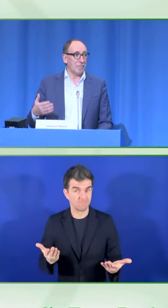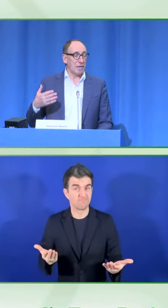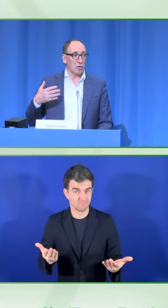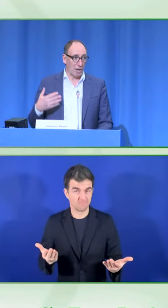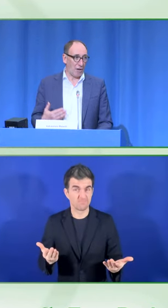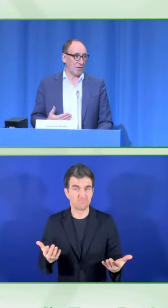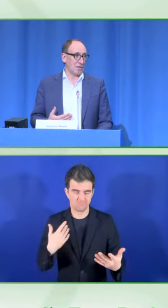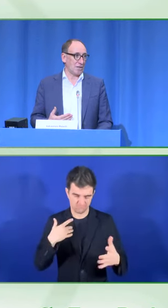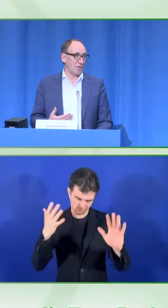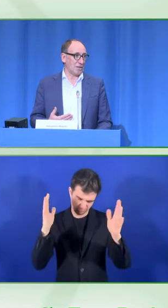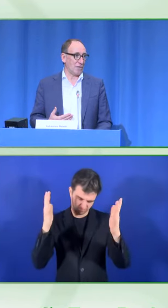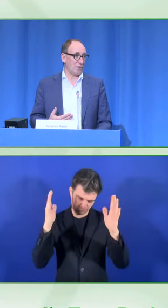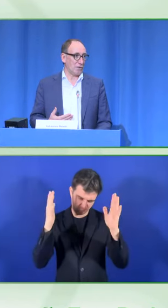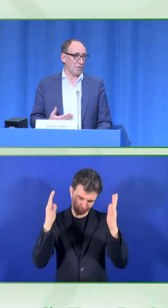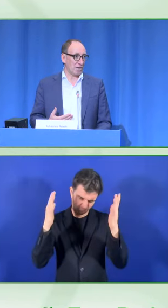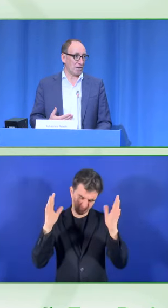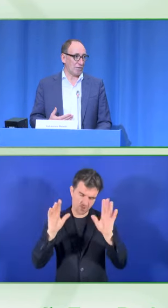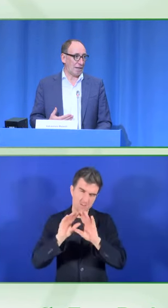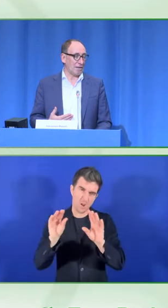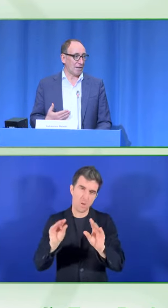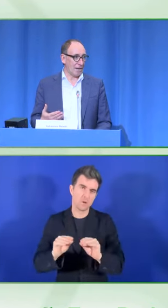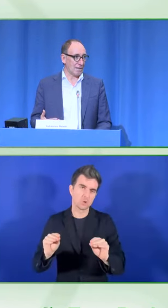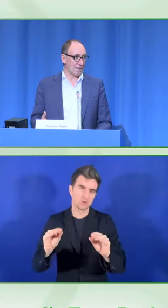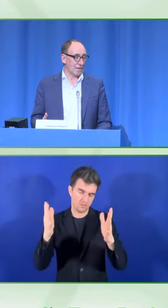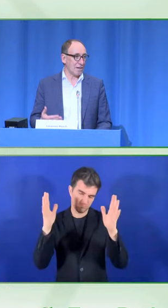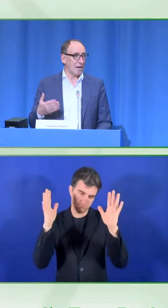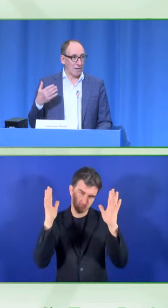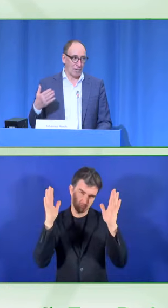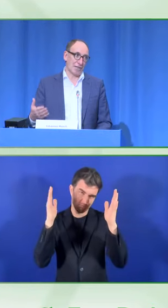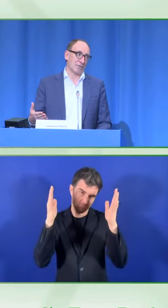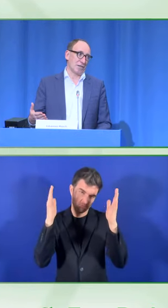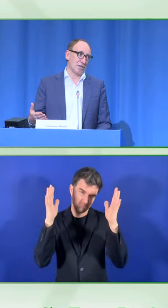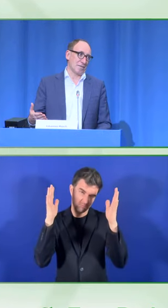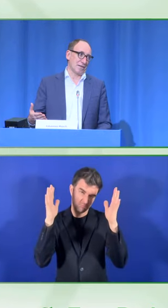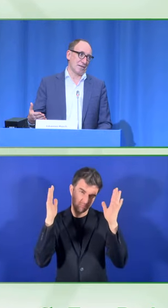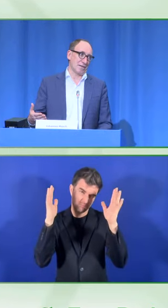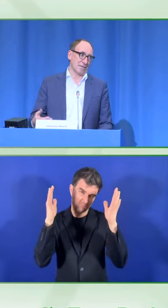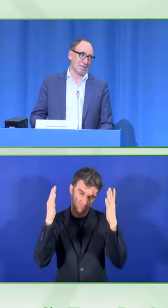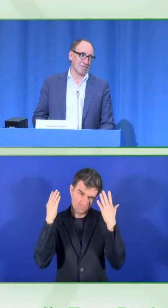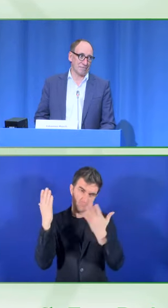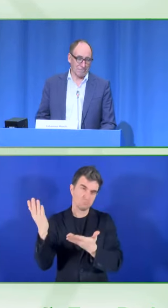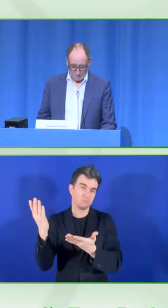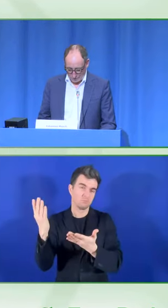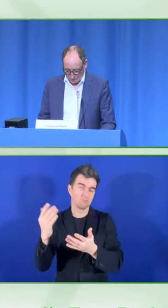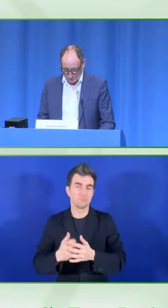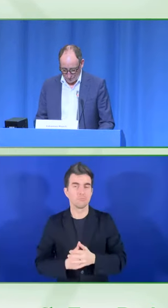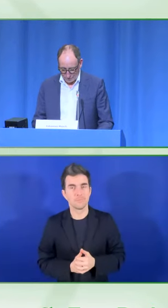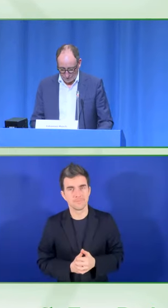we can be proud in Austria of your work you've done in the last years. Congratulations, Mr. Essler.